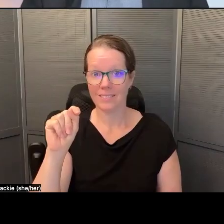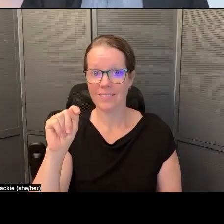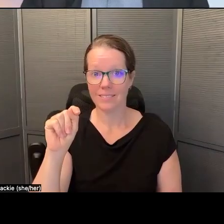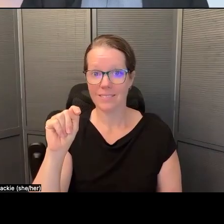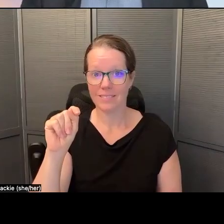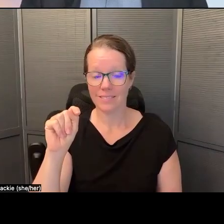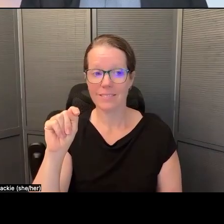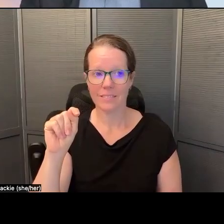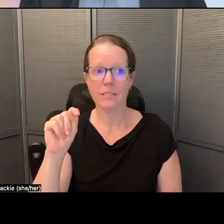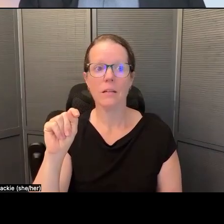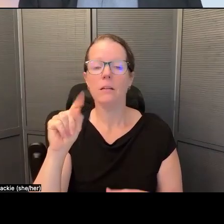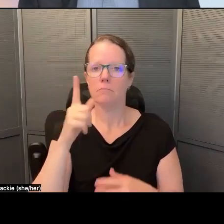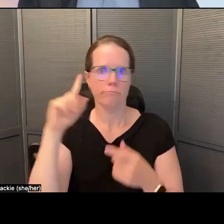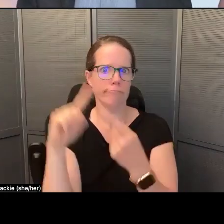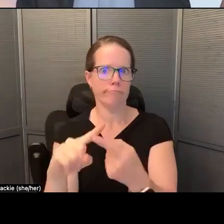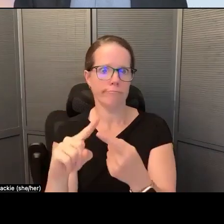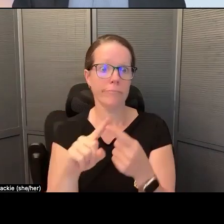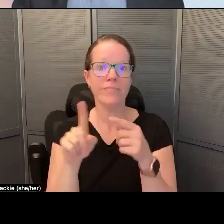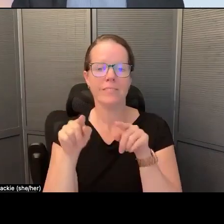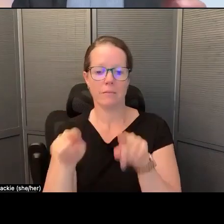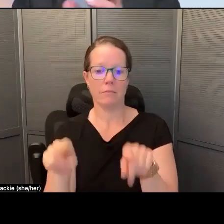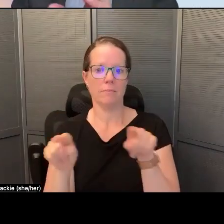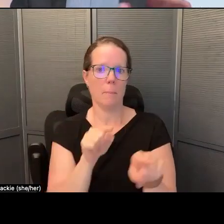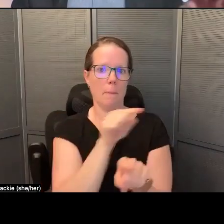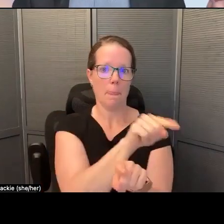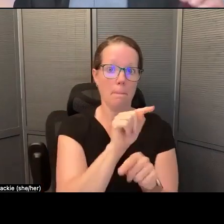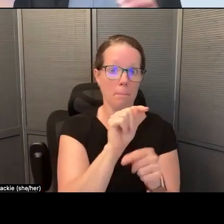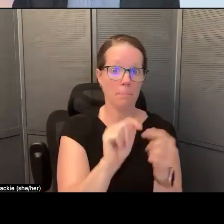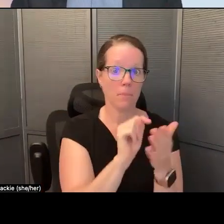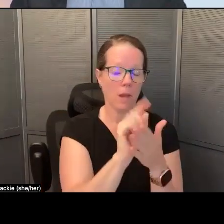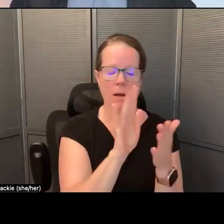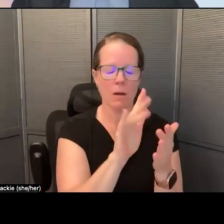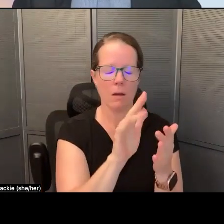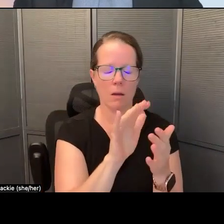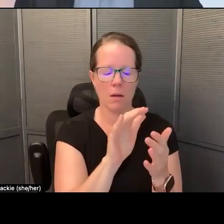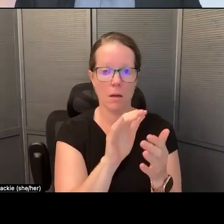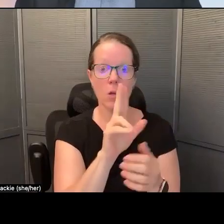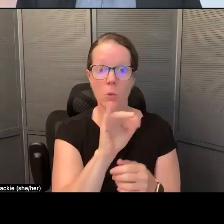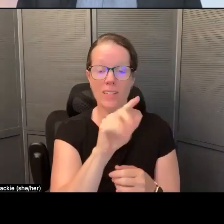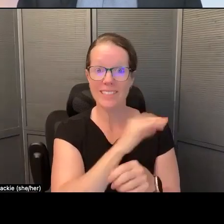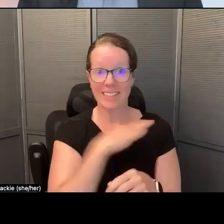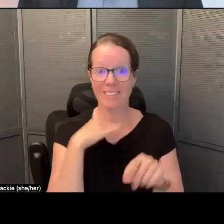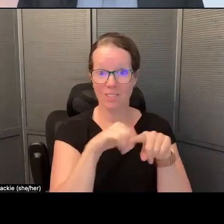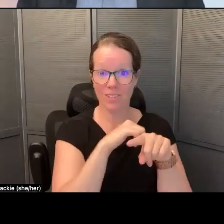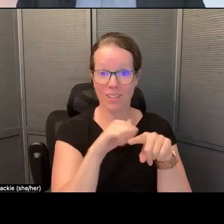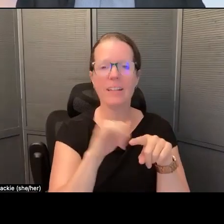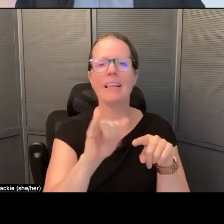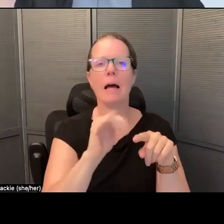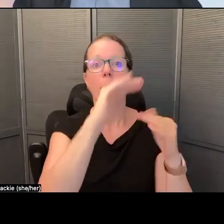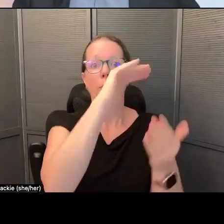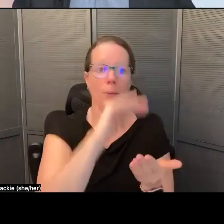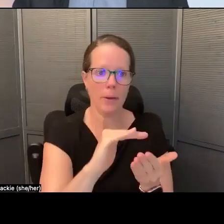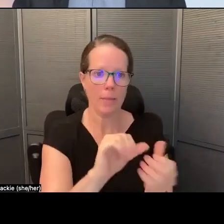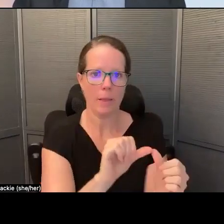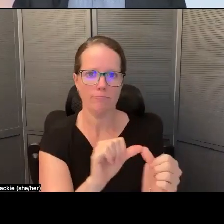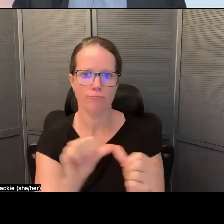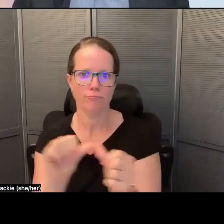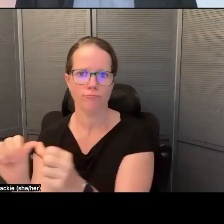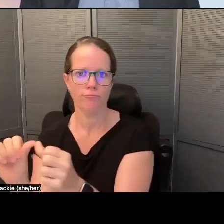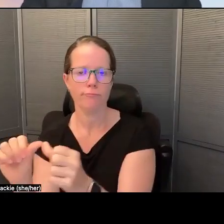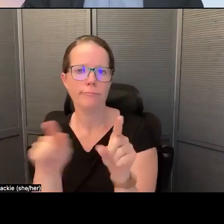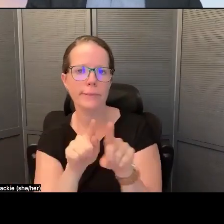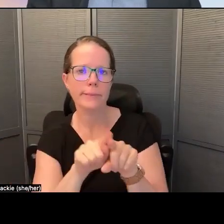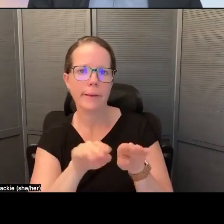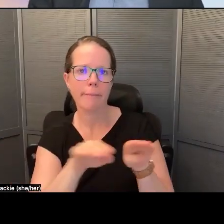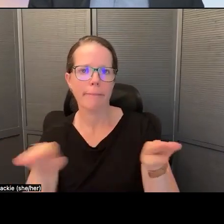unit staff training phase and maintained at that lower level through the clinical training. Note here, because